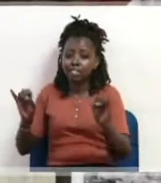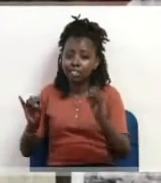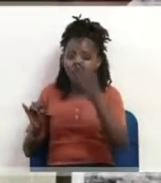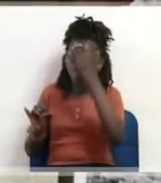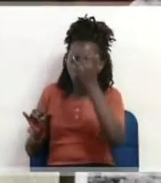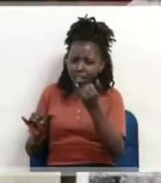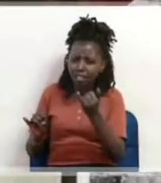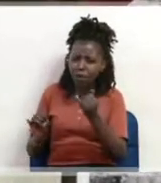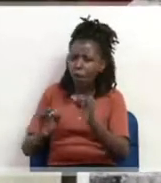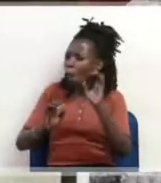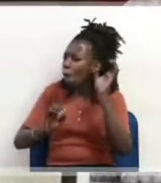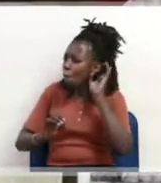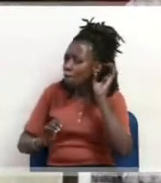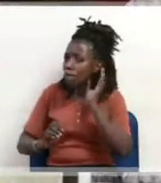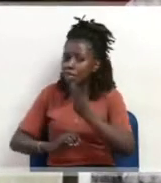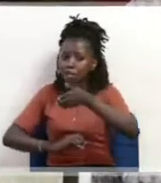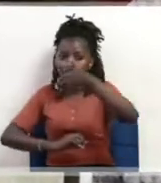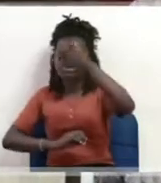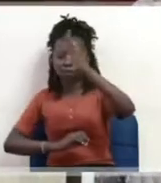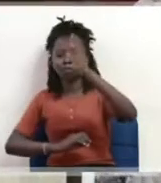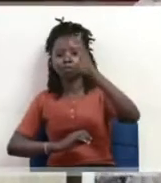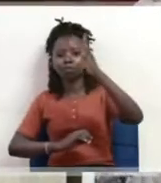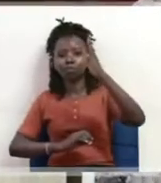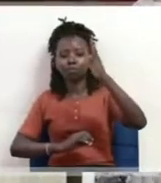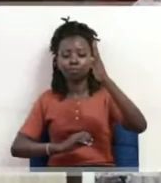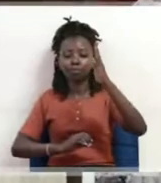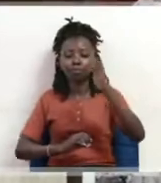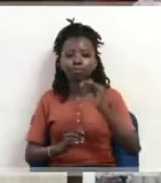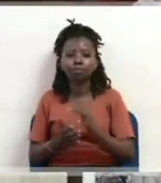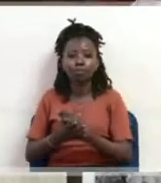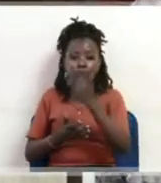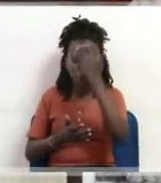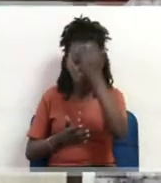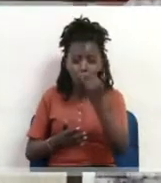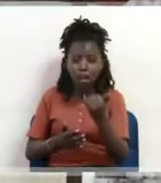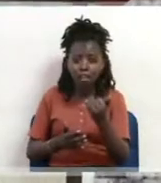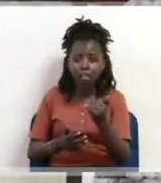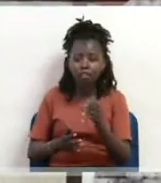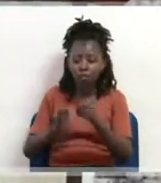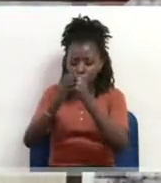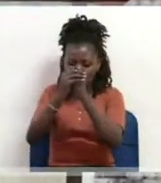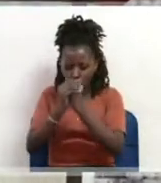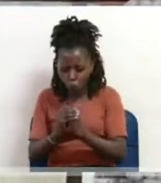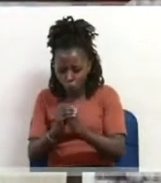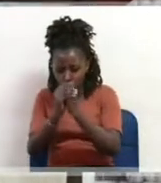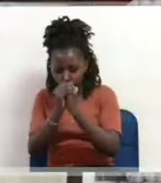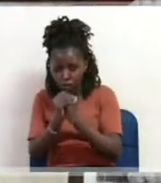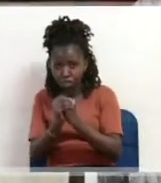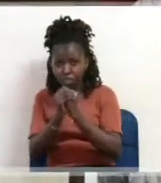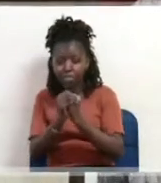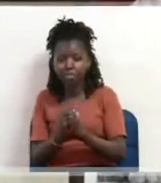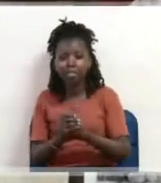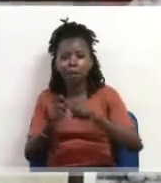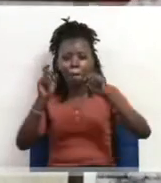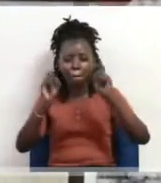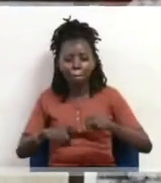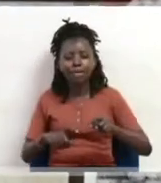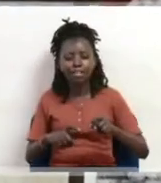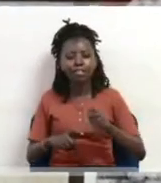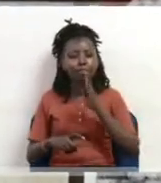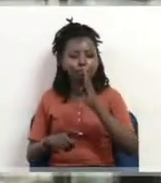altar before they built the temple. Why? Because worship must always come